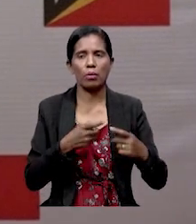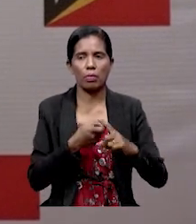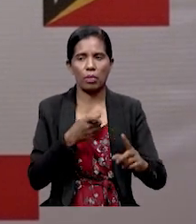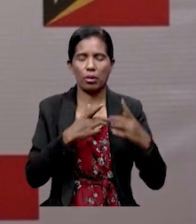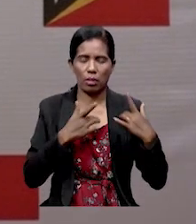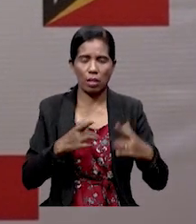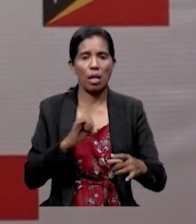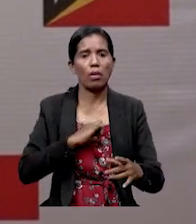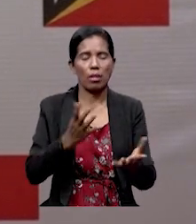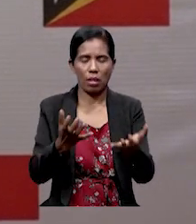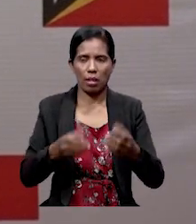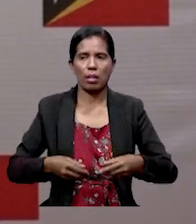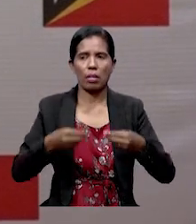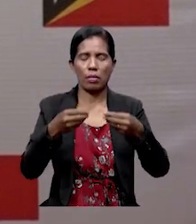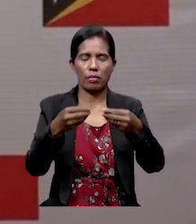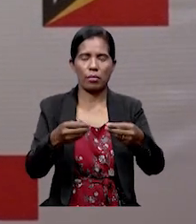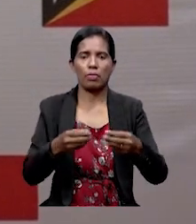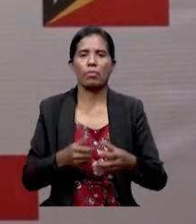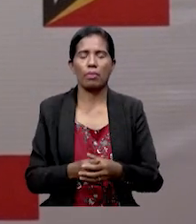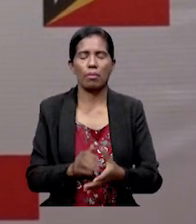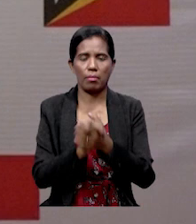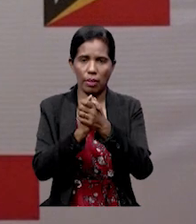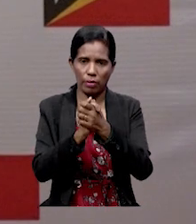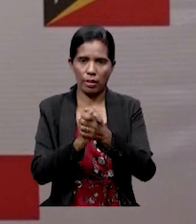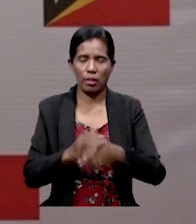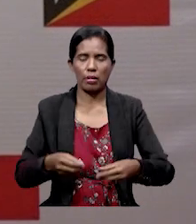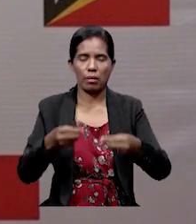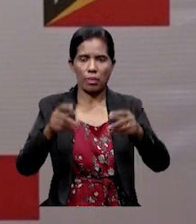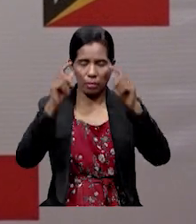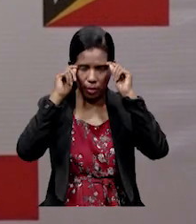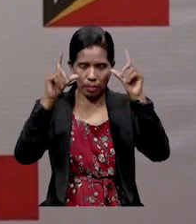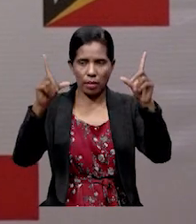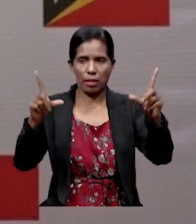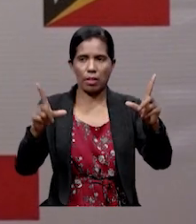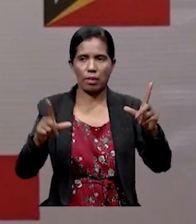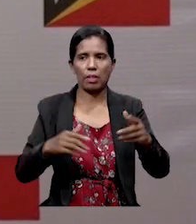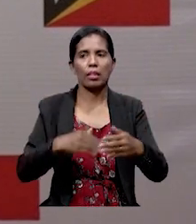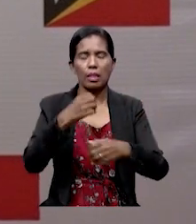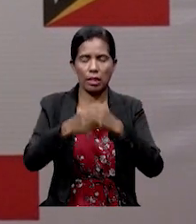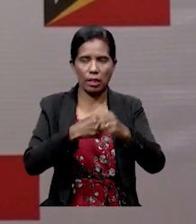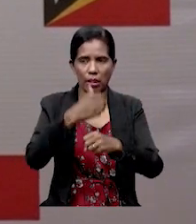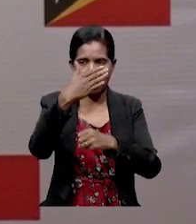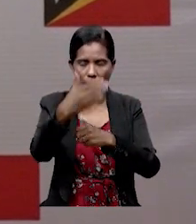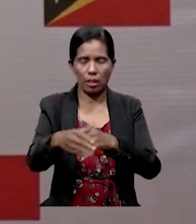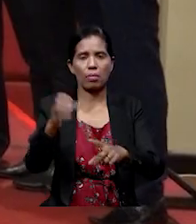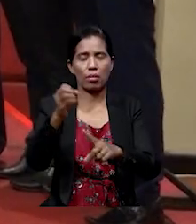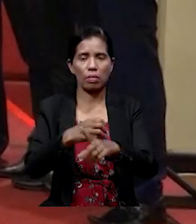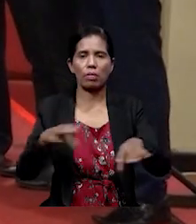to thank again for being with us today. I wish Poland and Timor-Leste next year of good